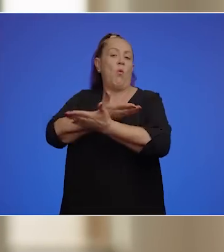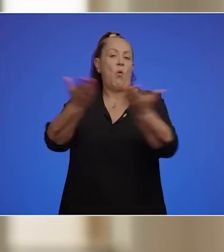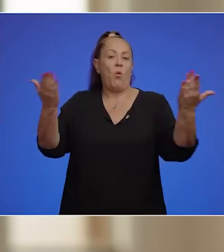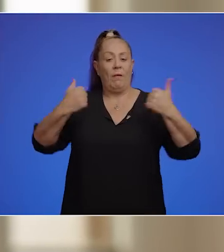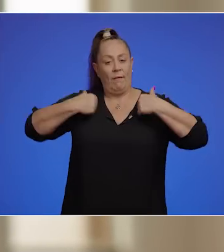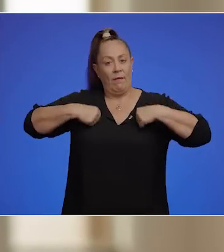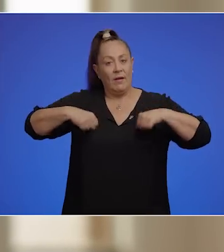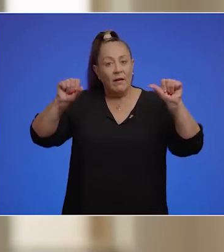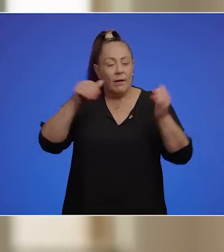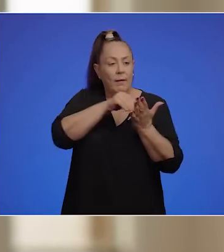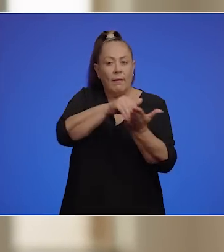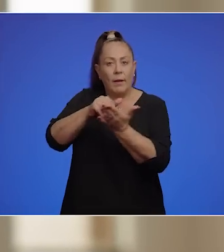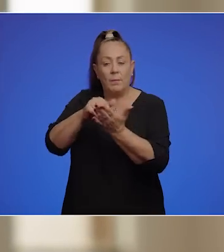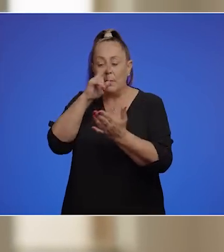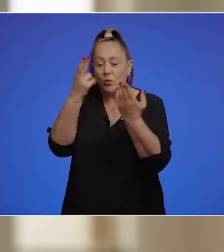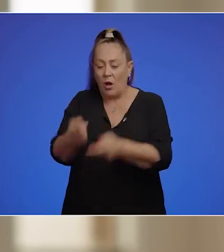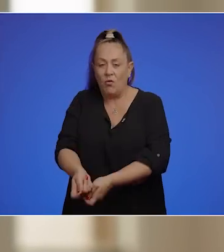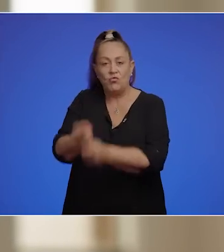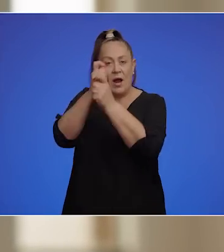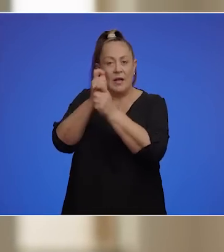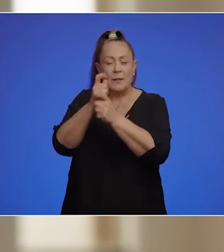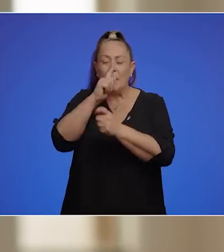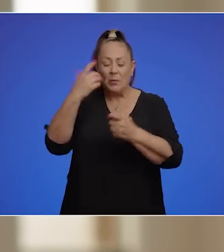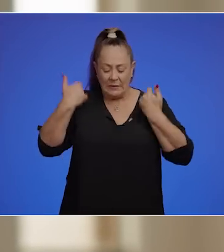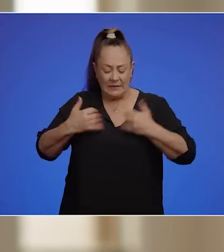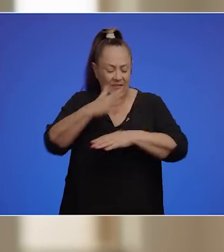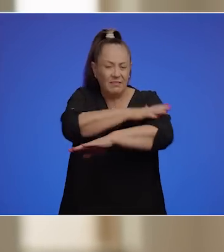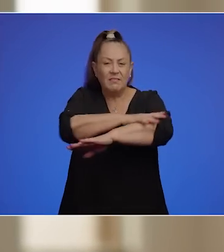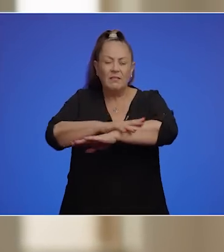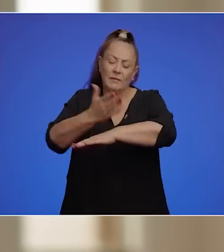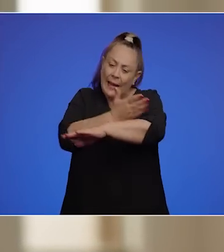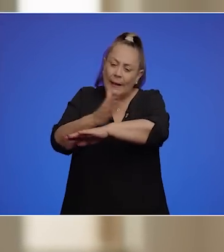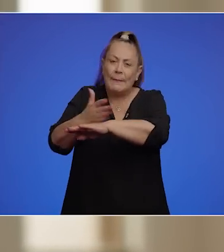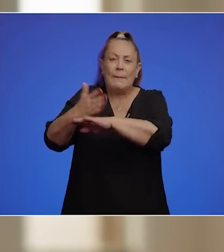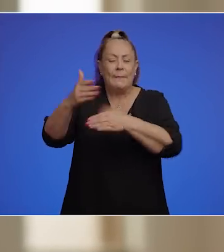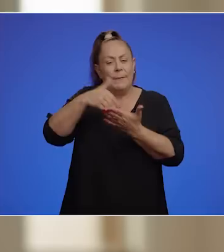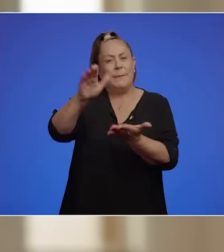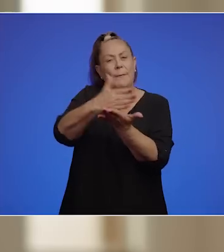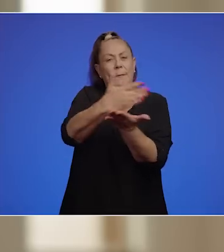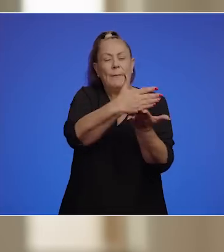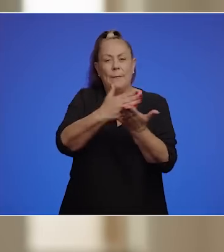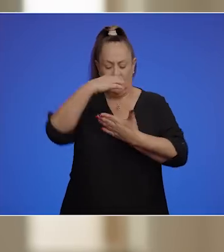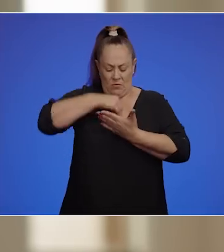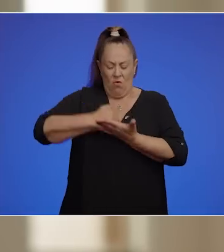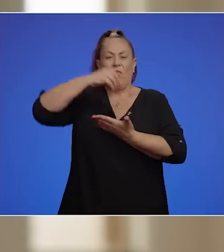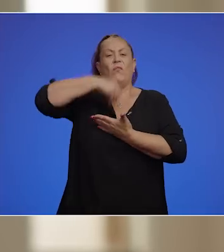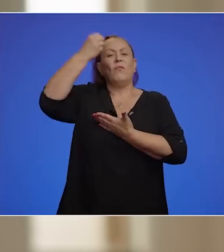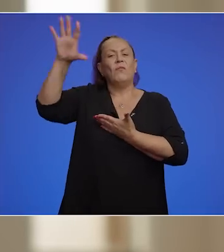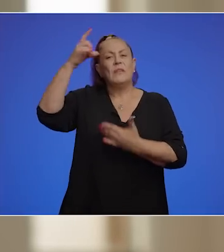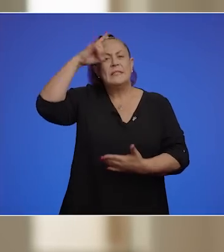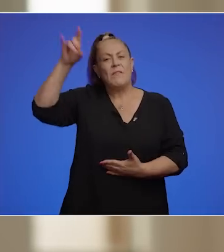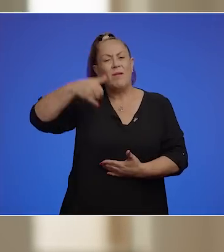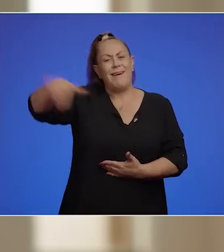sick, raise the dead, cleanse the lepers, cast out devils. You received